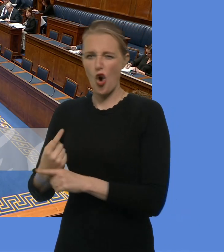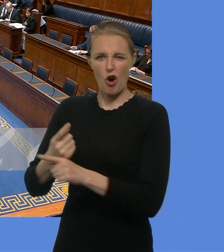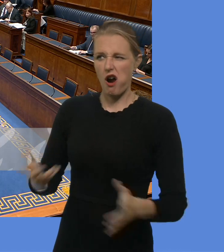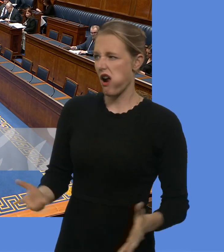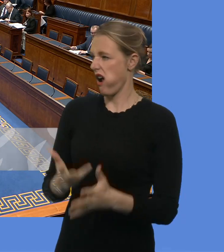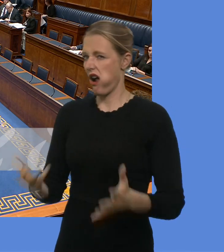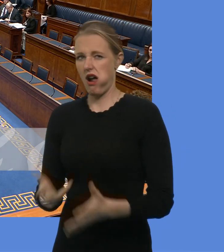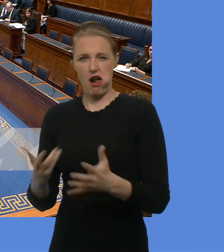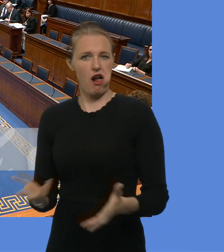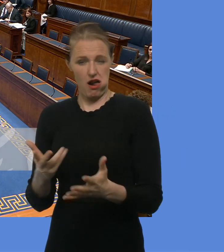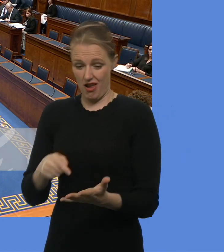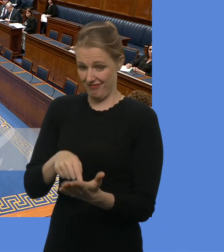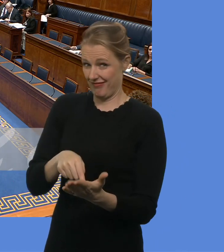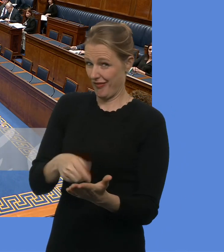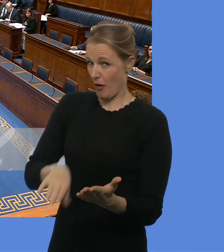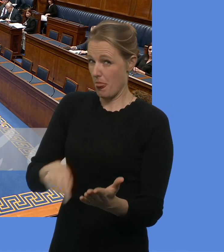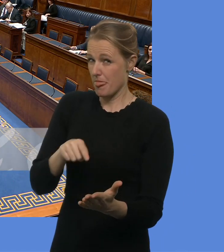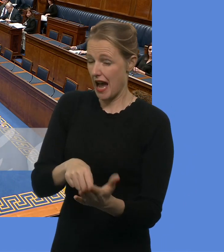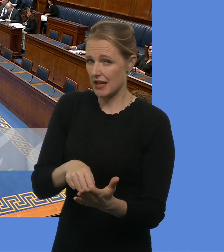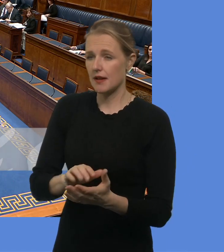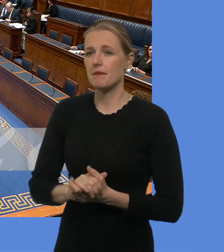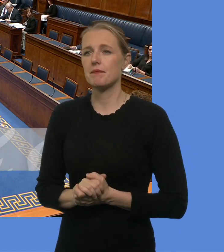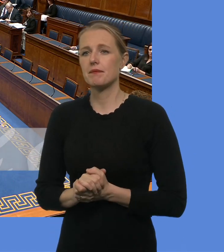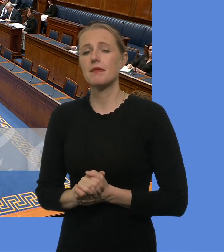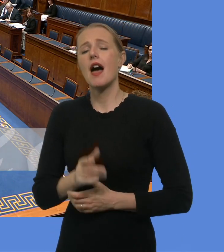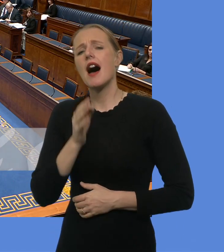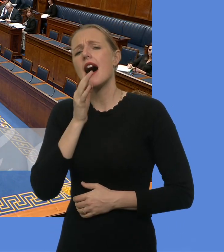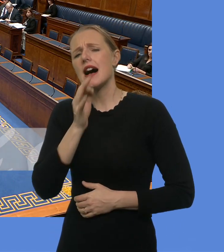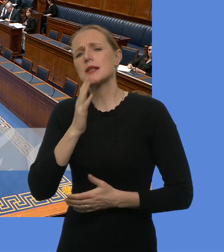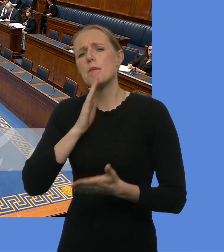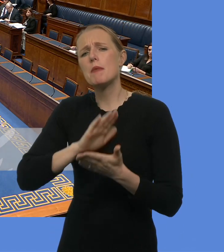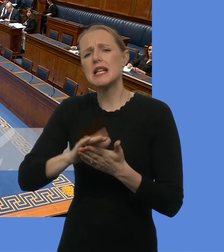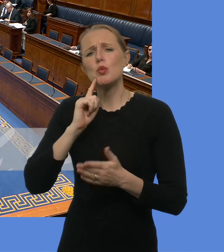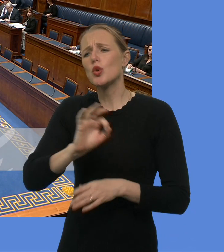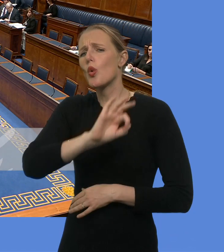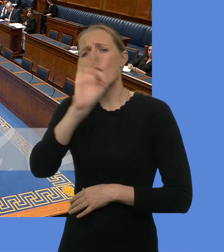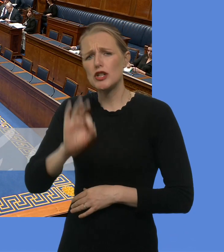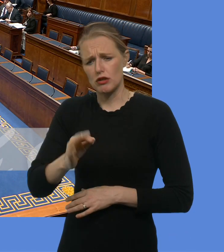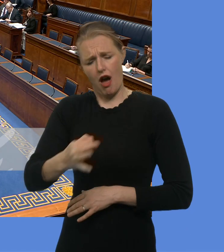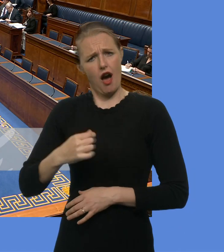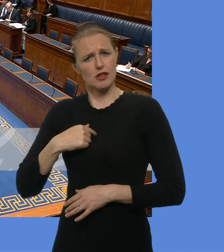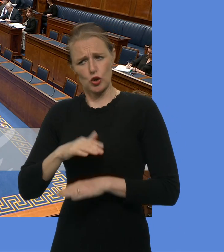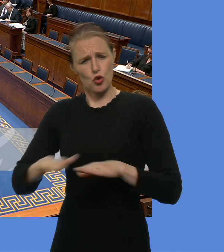that when they're asking questions, they're asked through the Chair, not directly to the Minister. Ms Flynn.